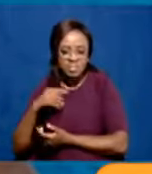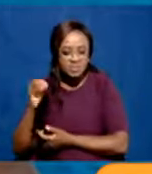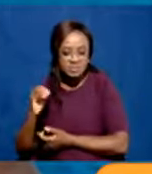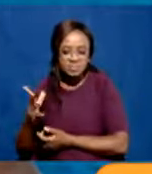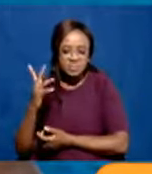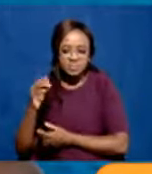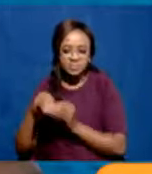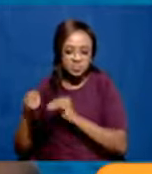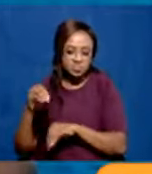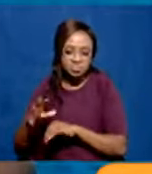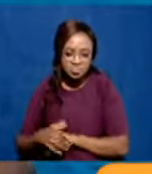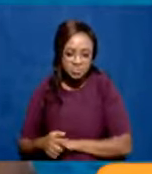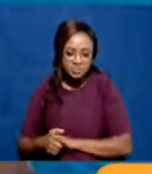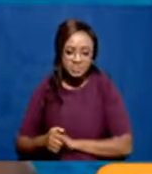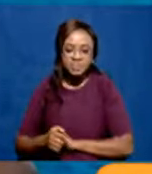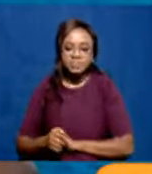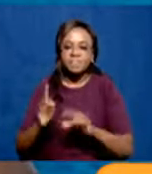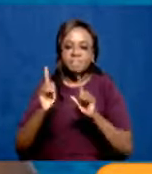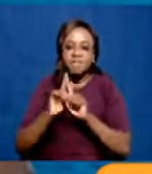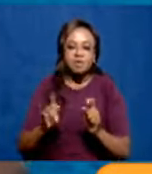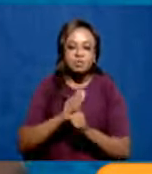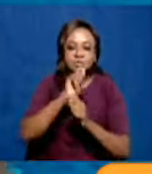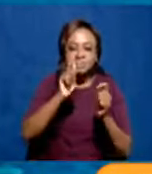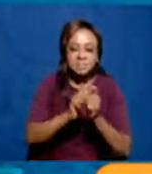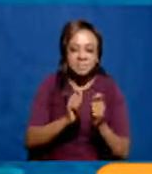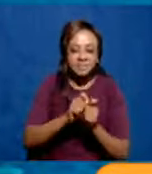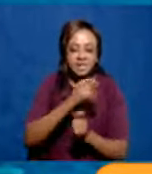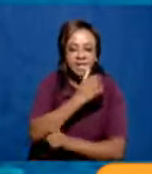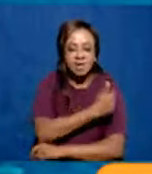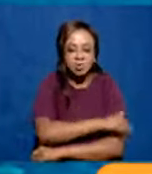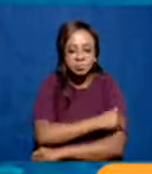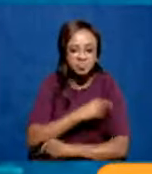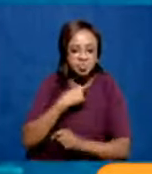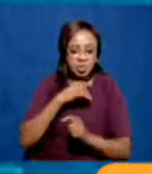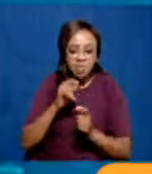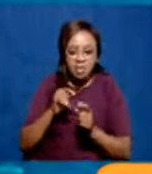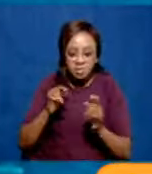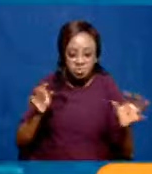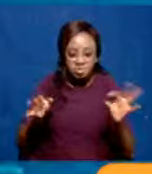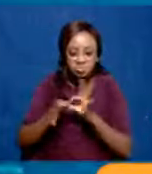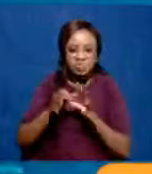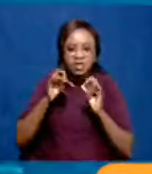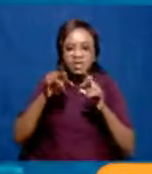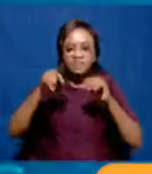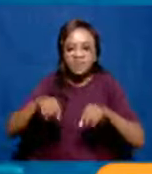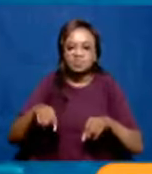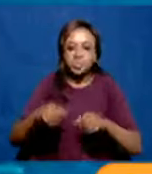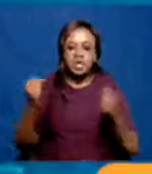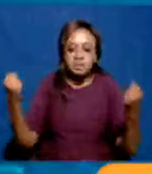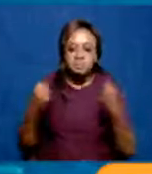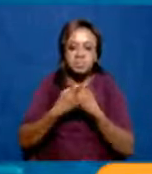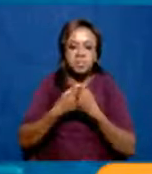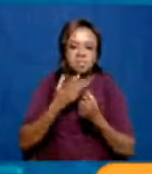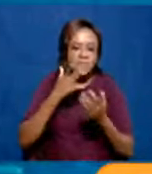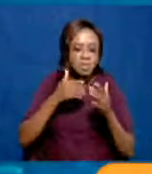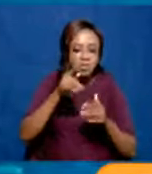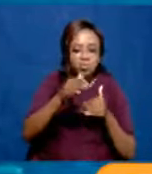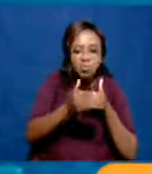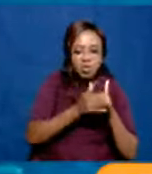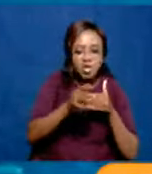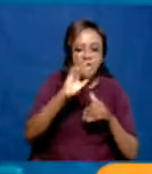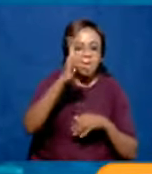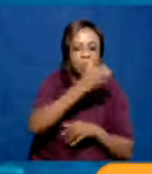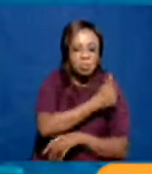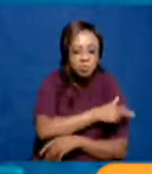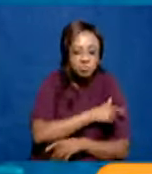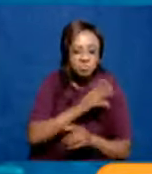particular facilities that have been designed to get the emergency care. So it means that today, if you get an accident and you are near a particular, let's say Nairobi hospital or near a